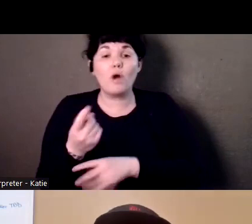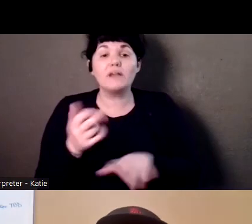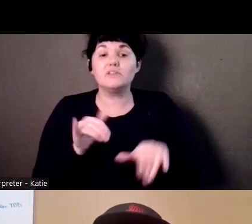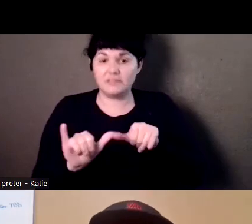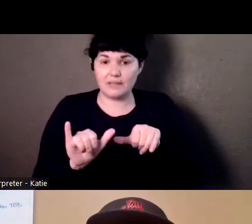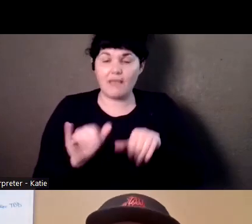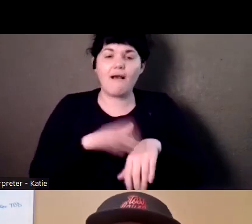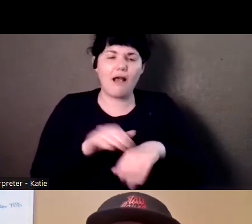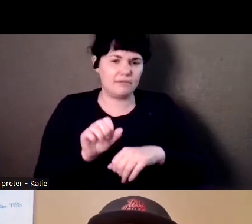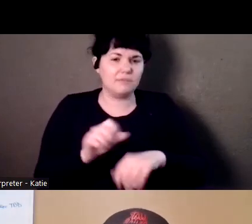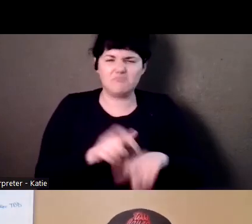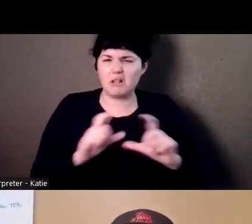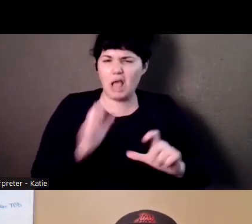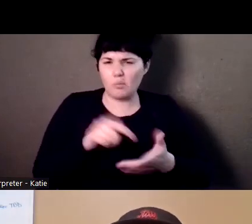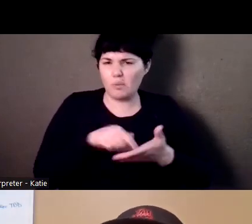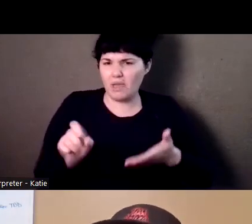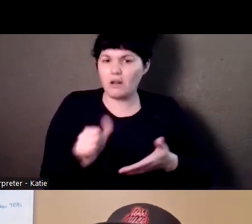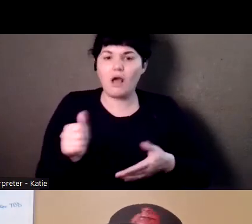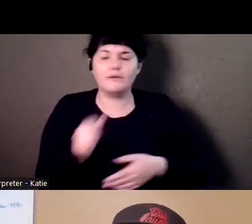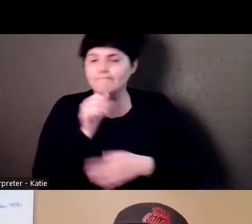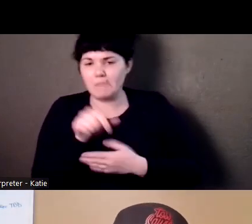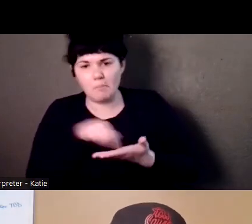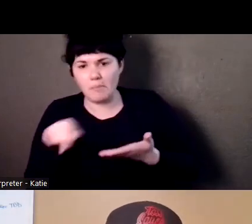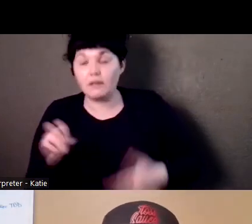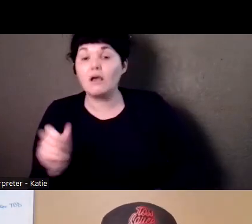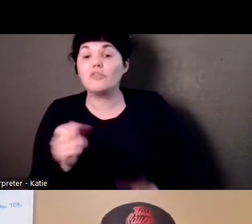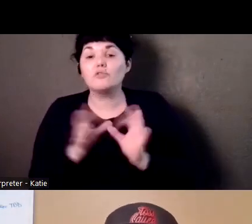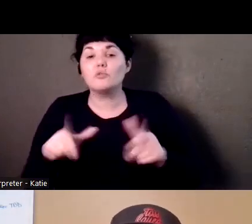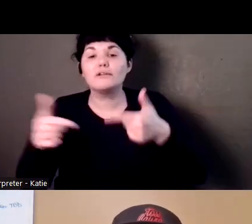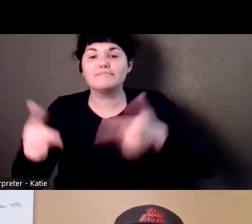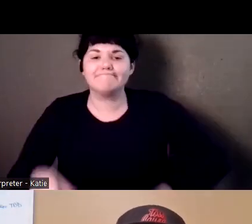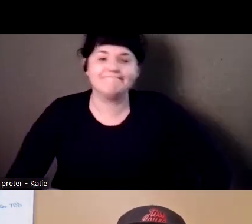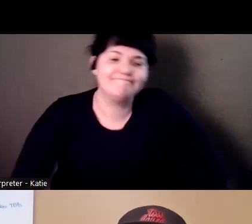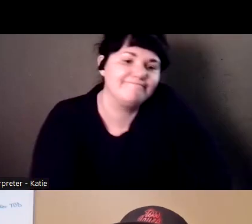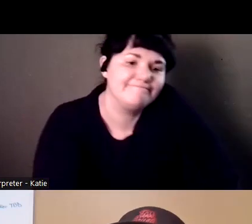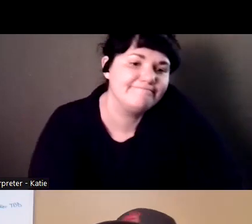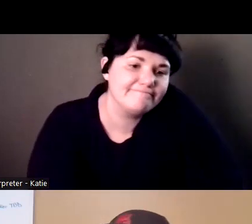the clock for another. To give you kind of like a more personal,